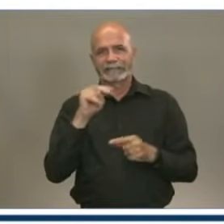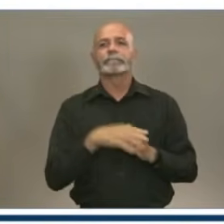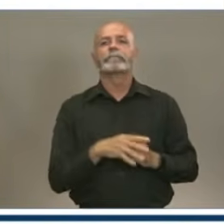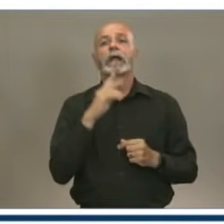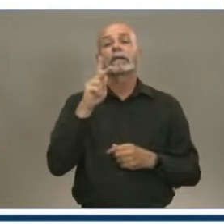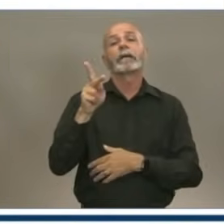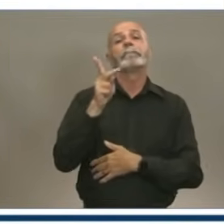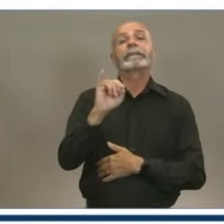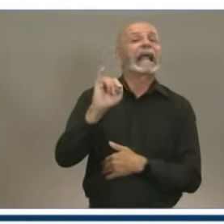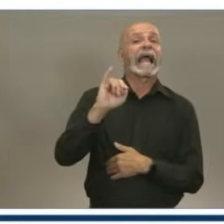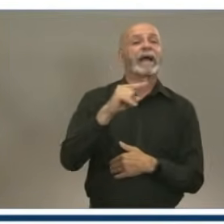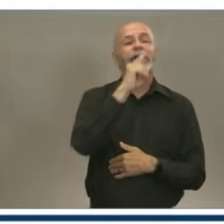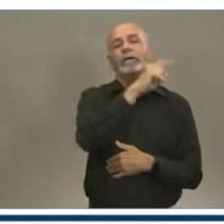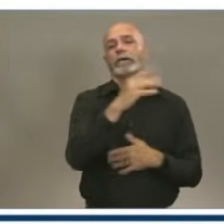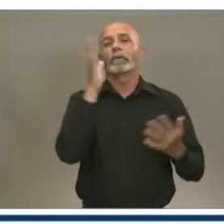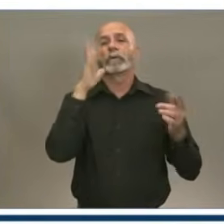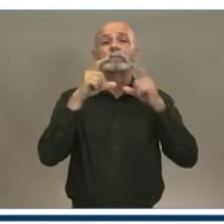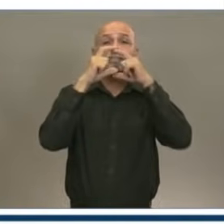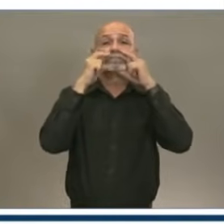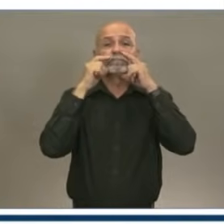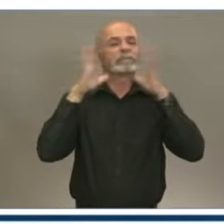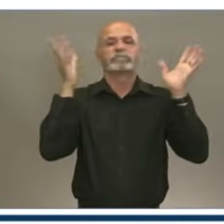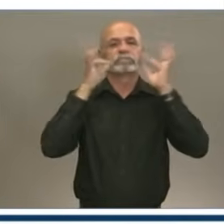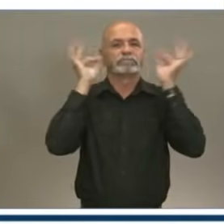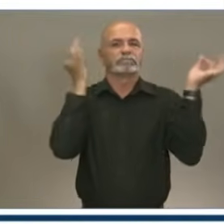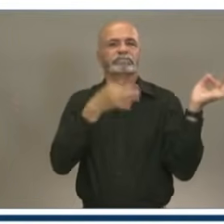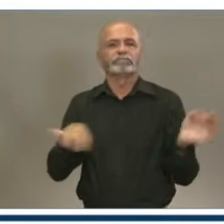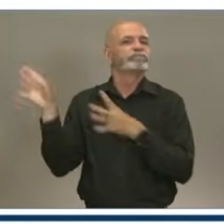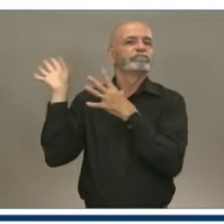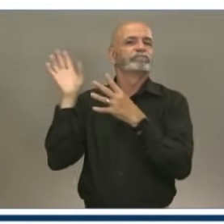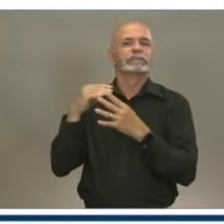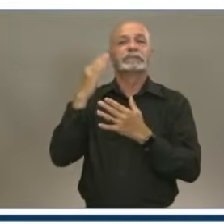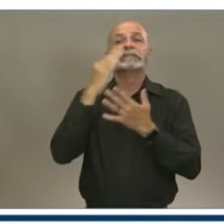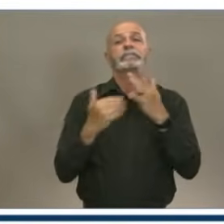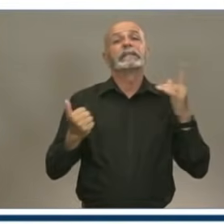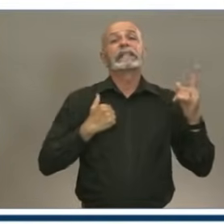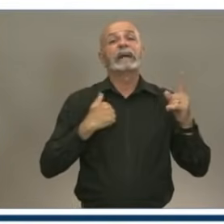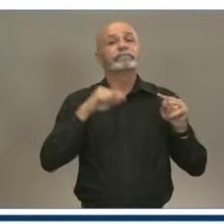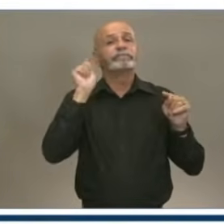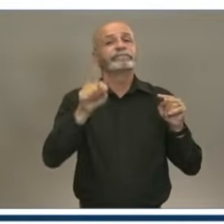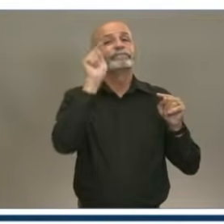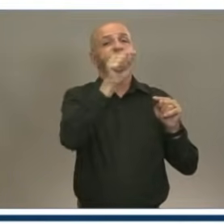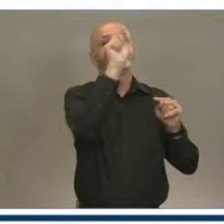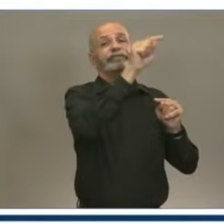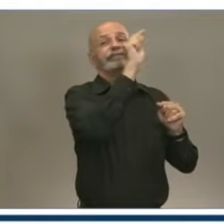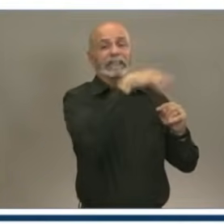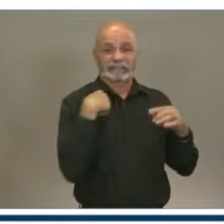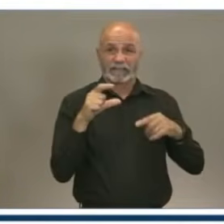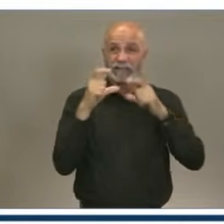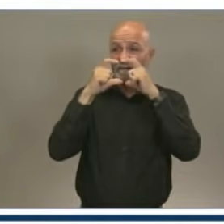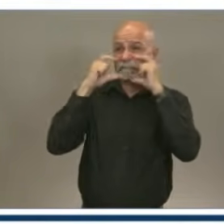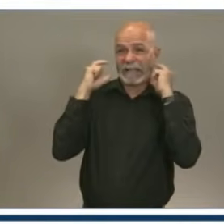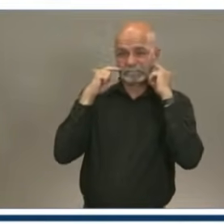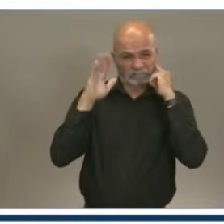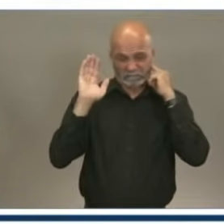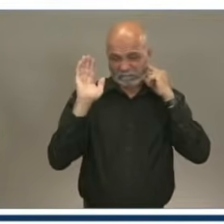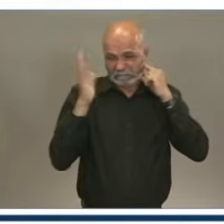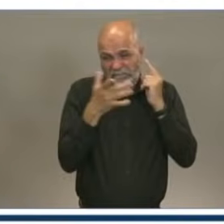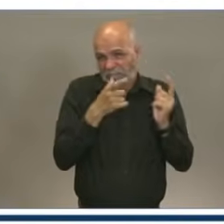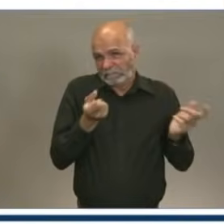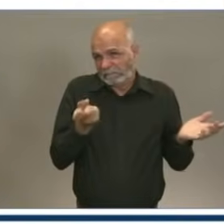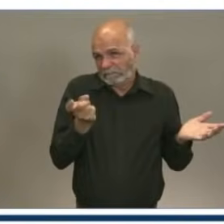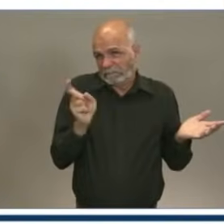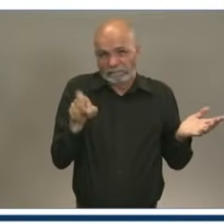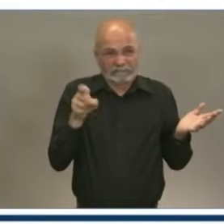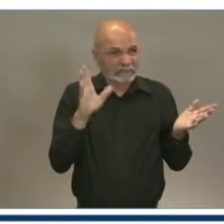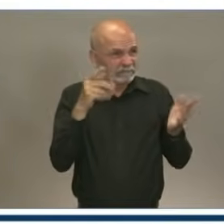mask requirements, and all across Canada, provinces are starting to say masks aren't mandatory in different circumstances.